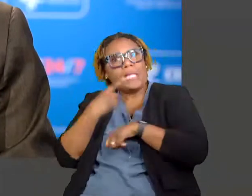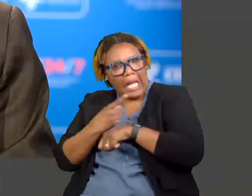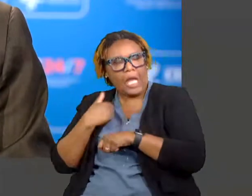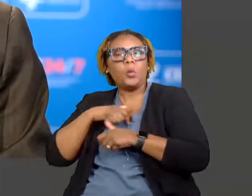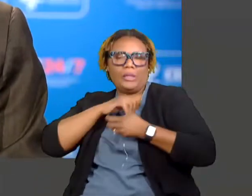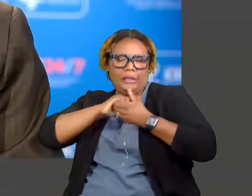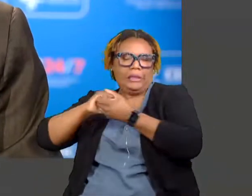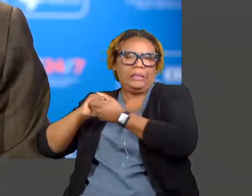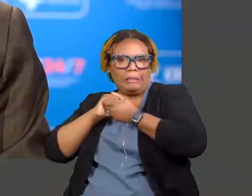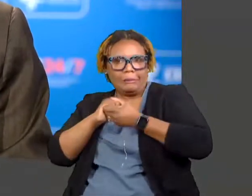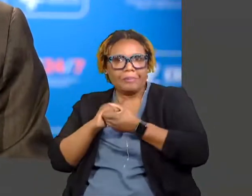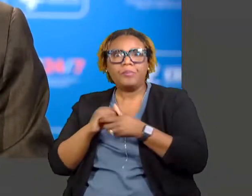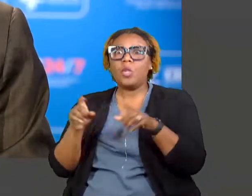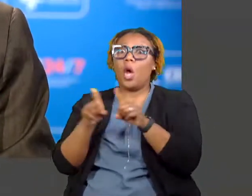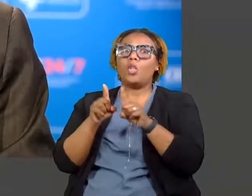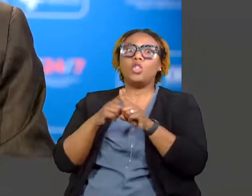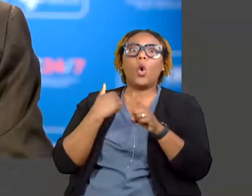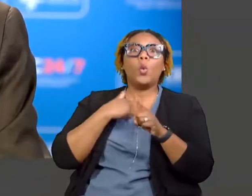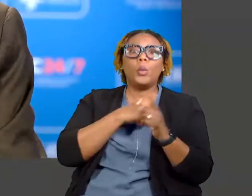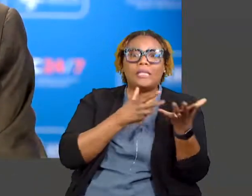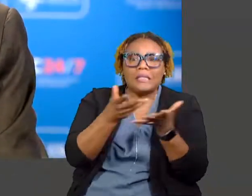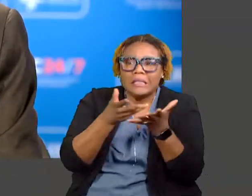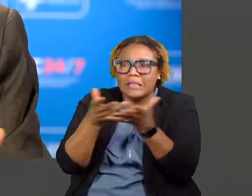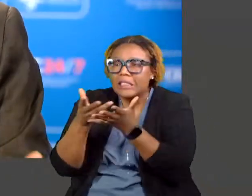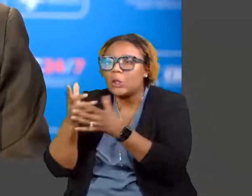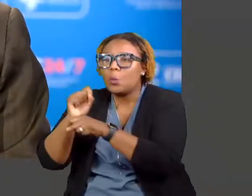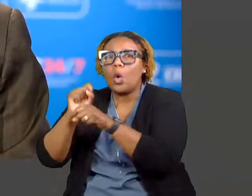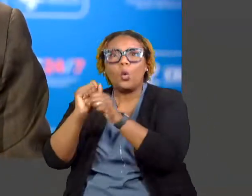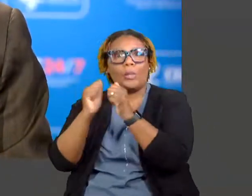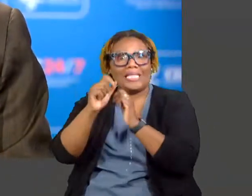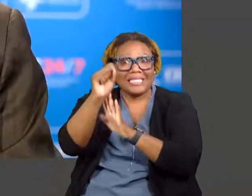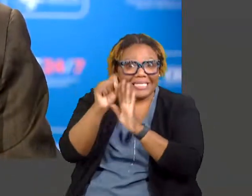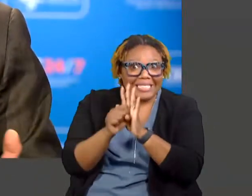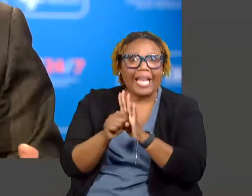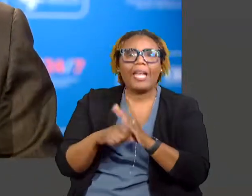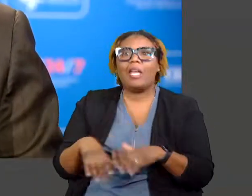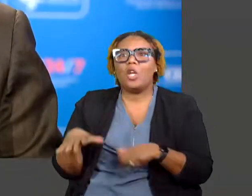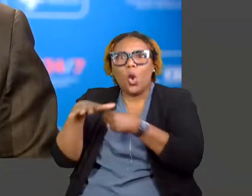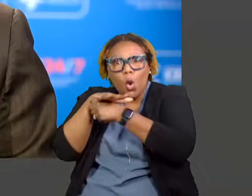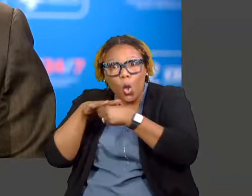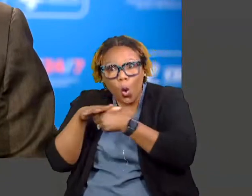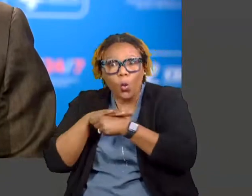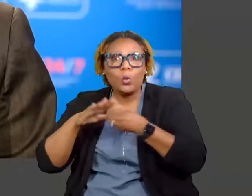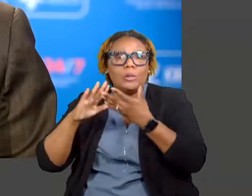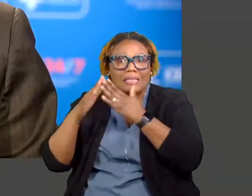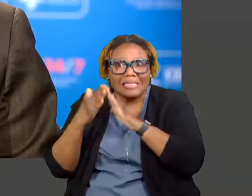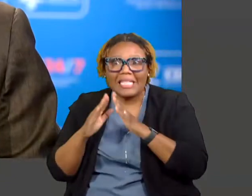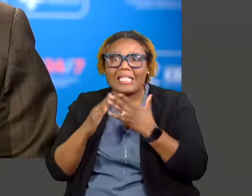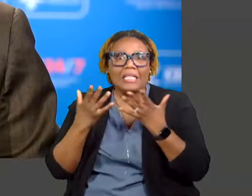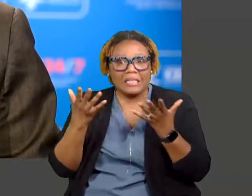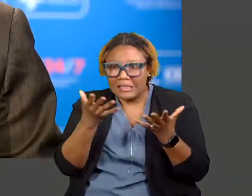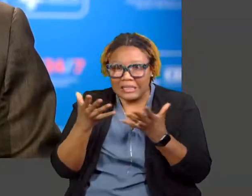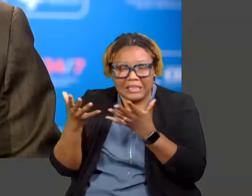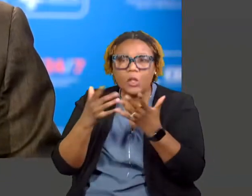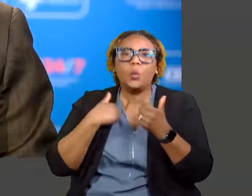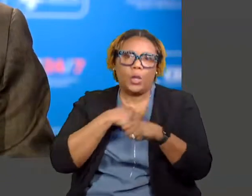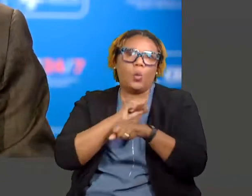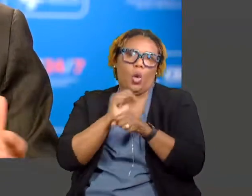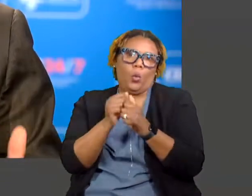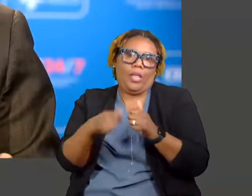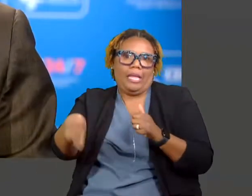state and local public health partners, specifically the public health partners in places where we've found affected herds,